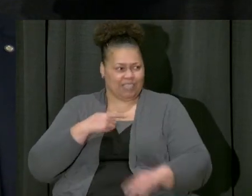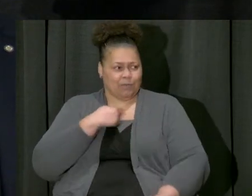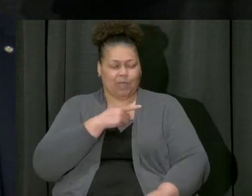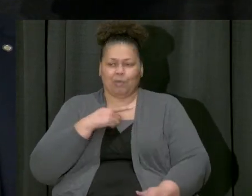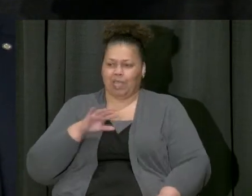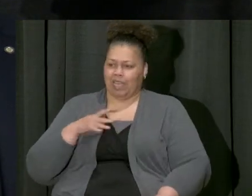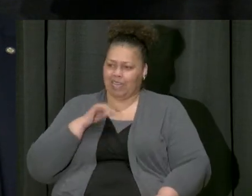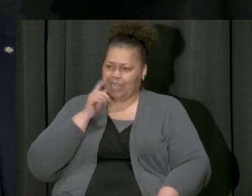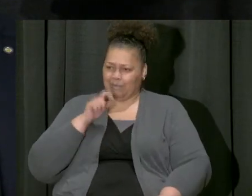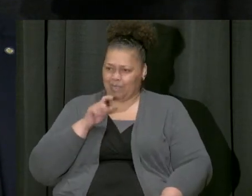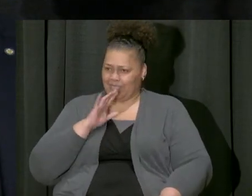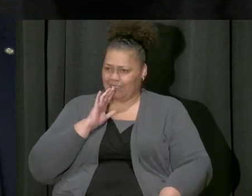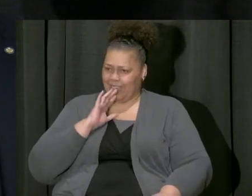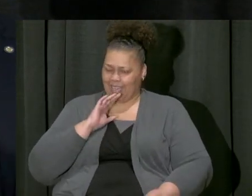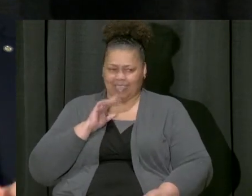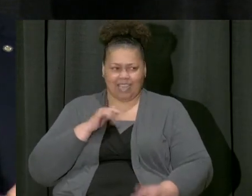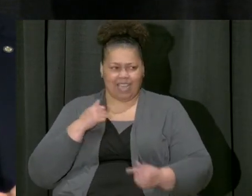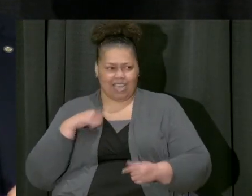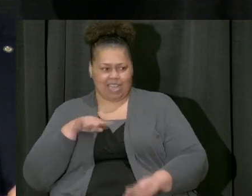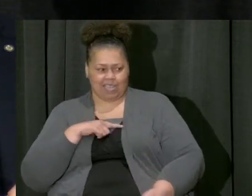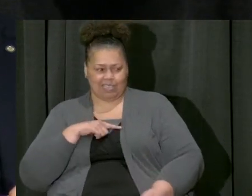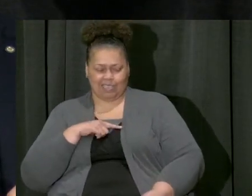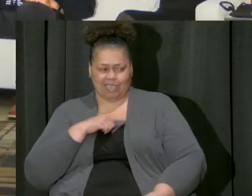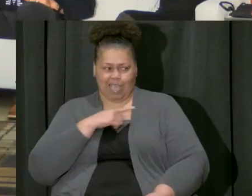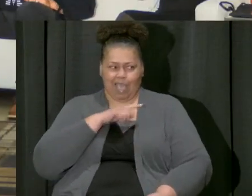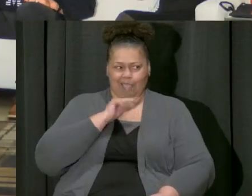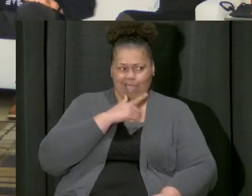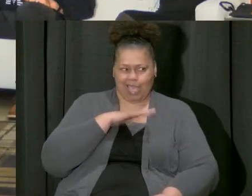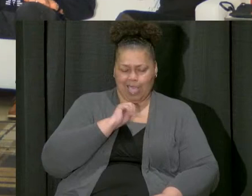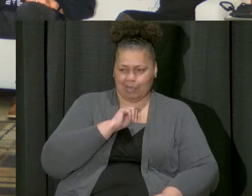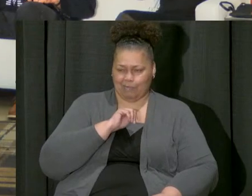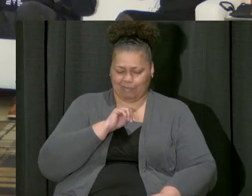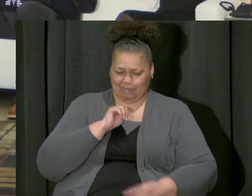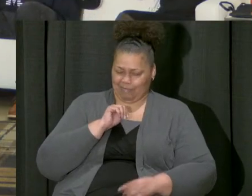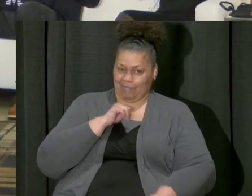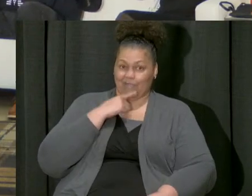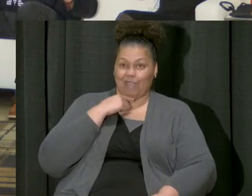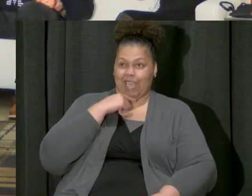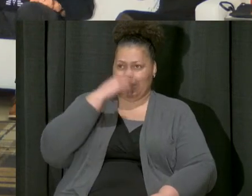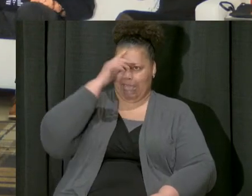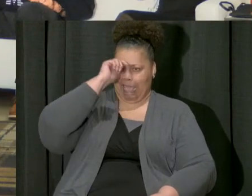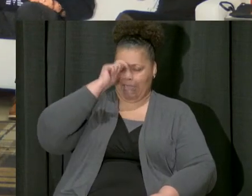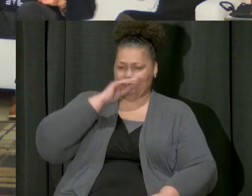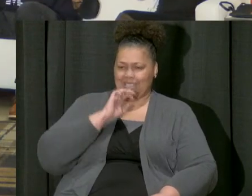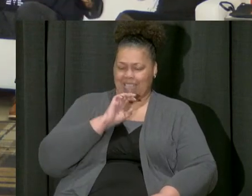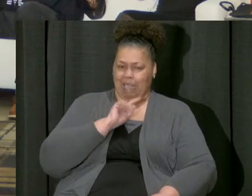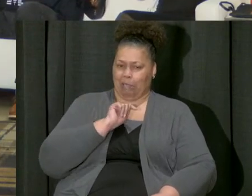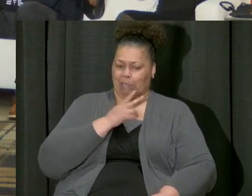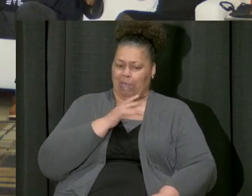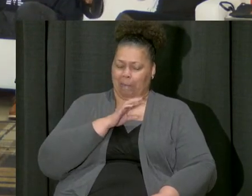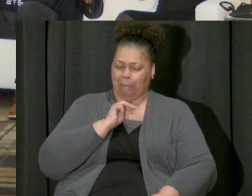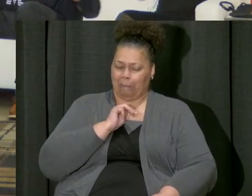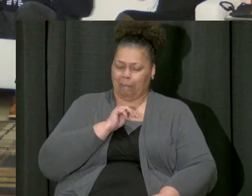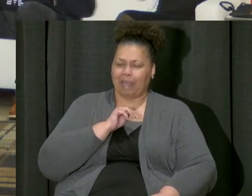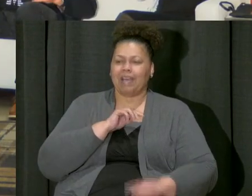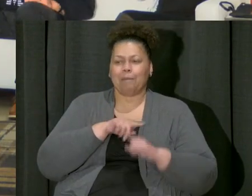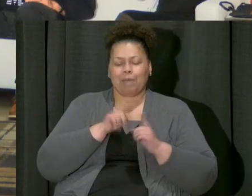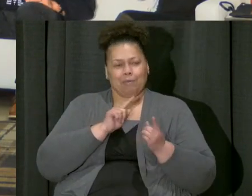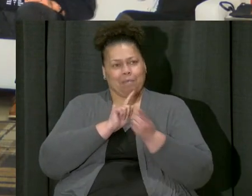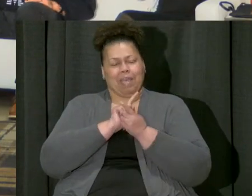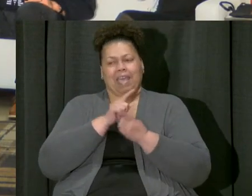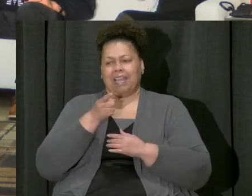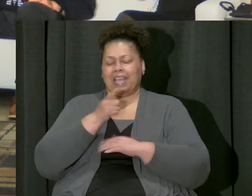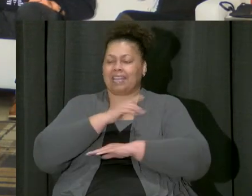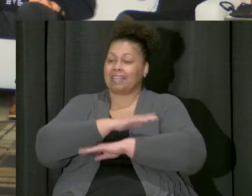other. It was like an us and them thing, you know, the thems, Red Hat and the thems, IBM. But we literally met at